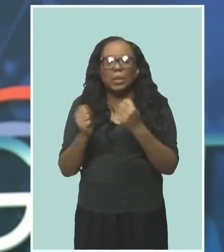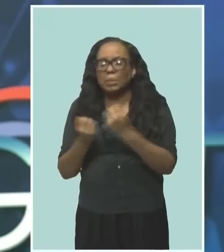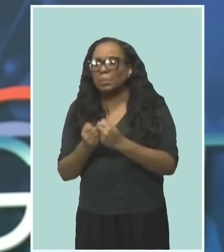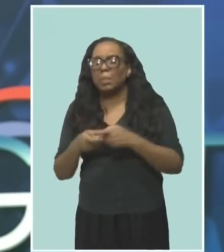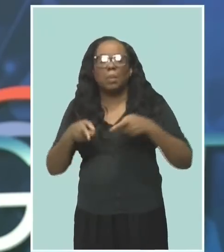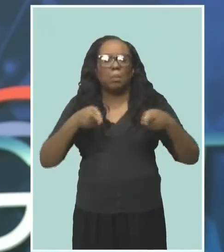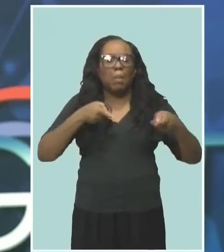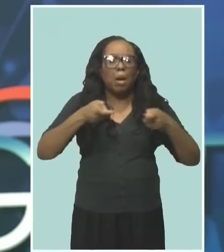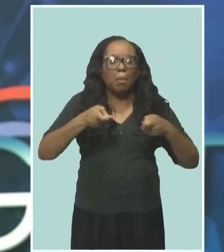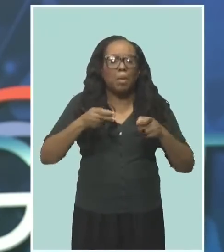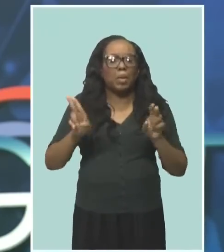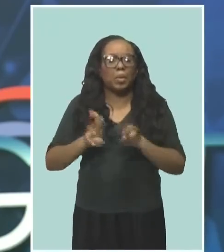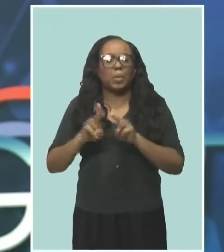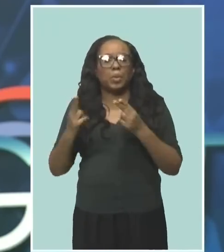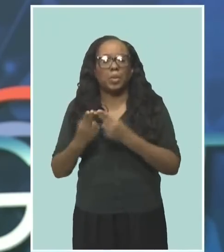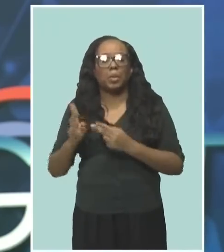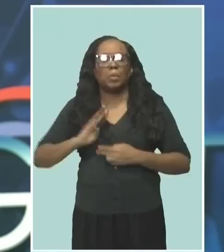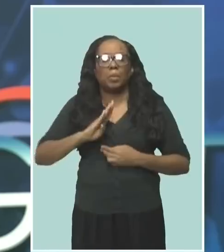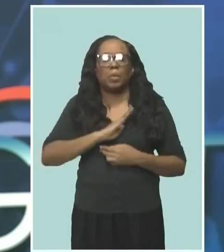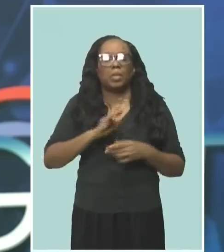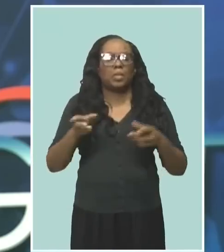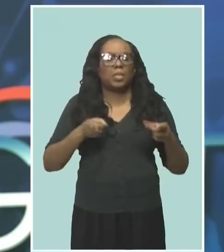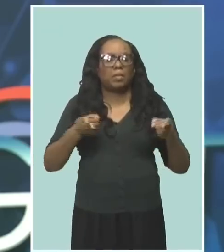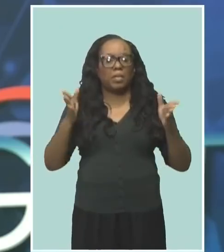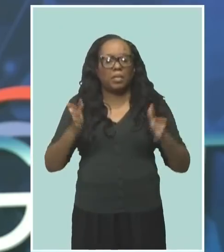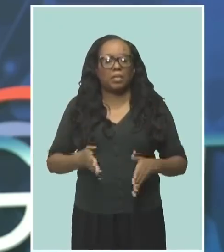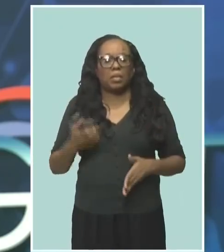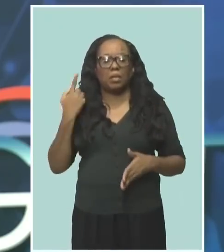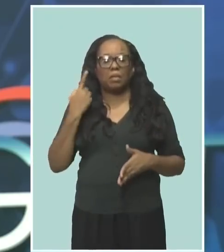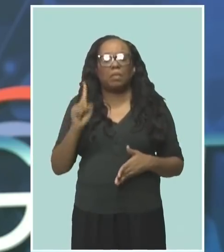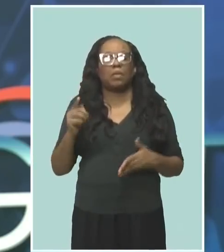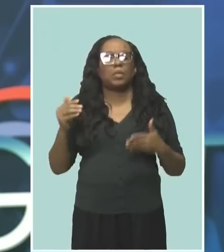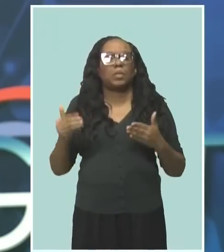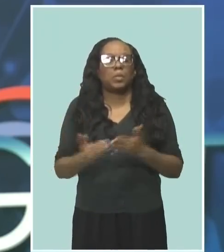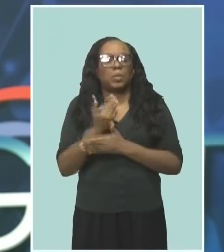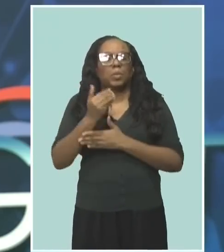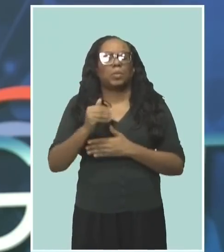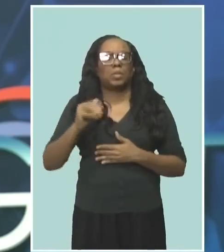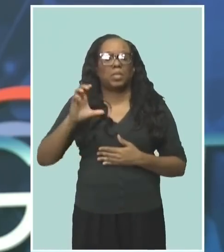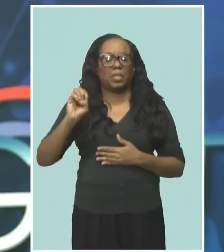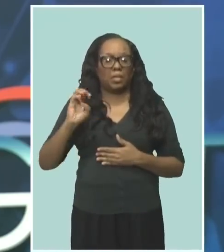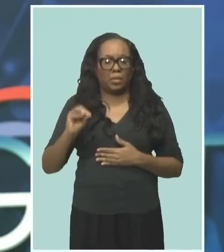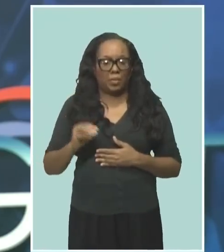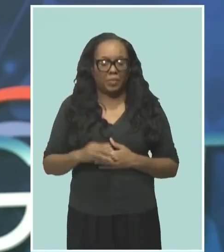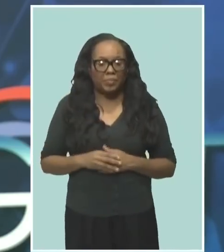directors to facilitate a seamless transition to the new appointment of a CEO.